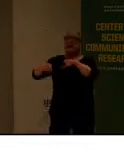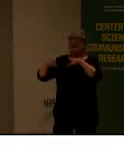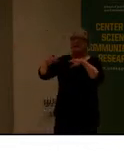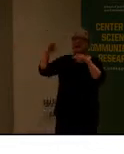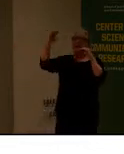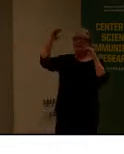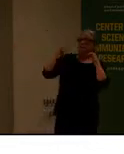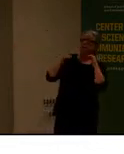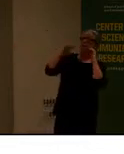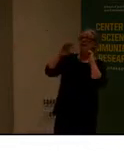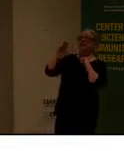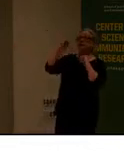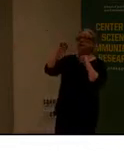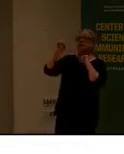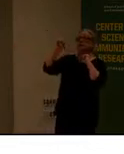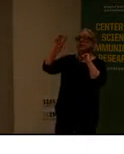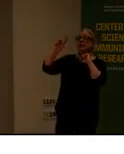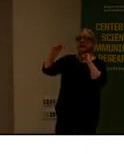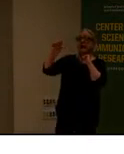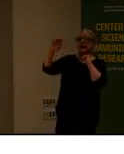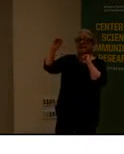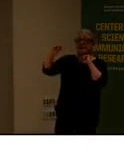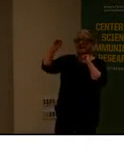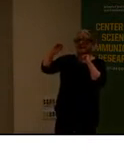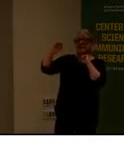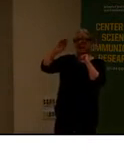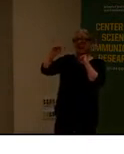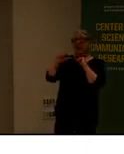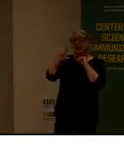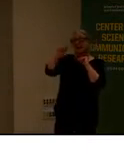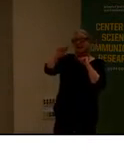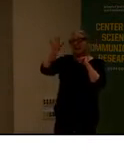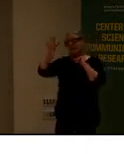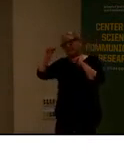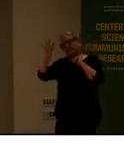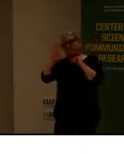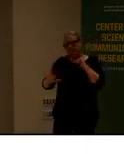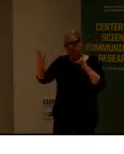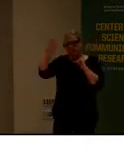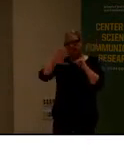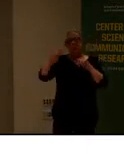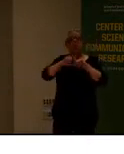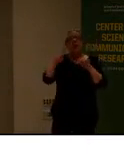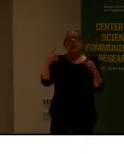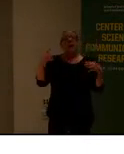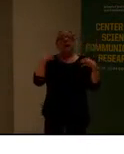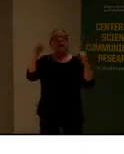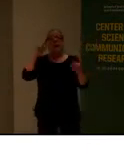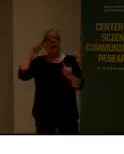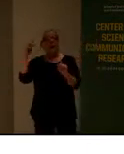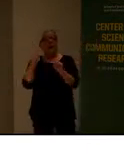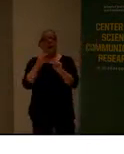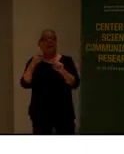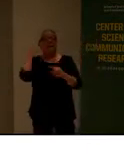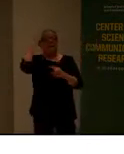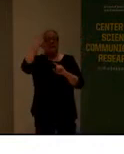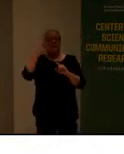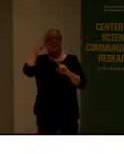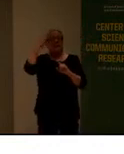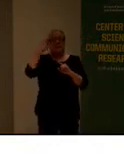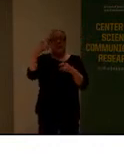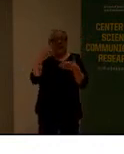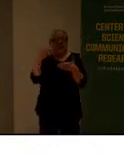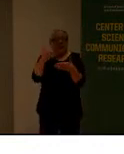zero, by best estimates, by 2050. But from a health standpoint, if we think about the near-term benefits